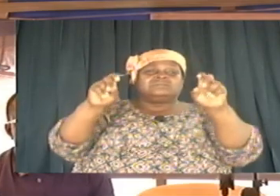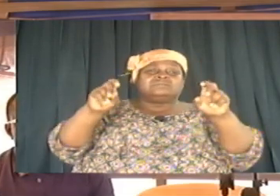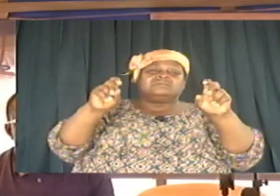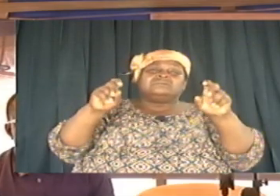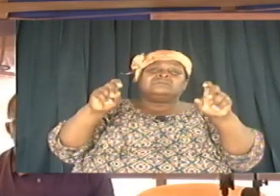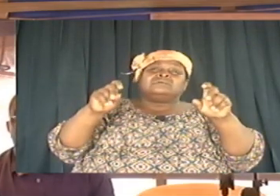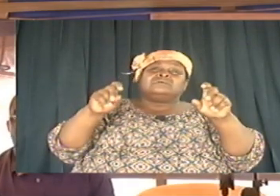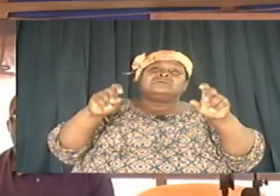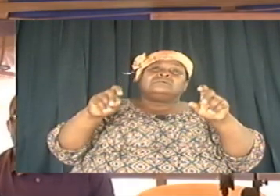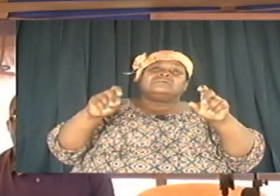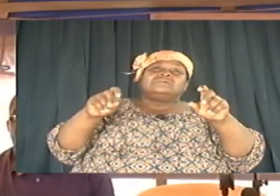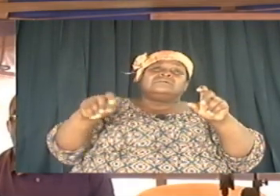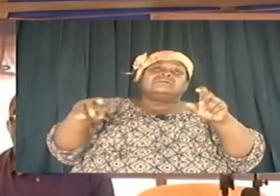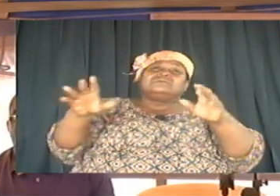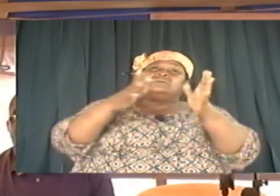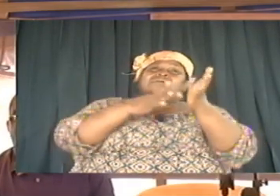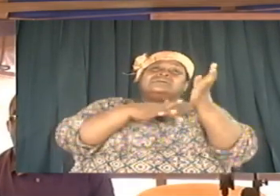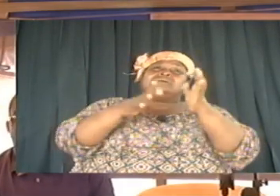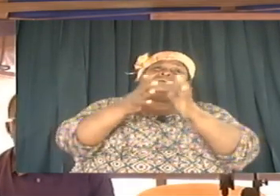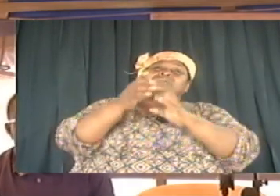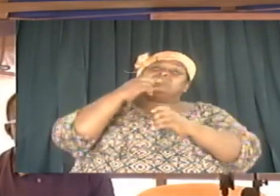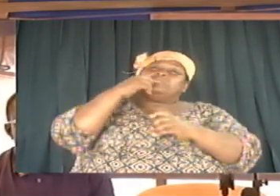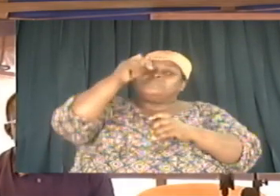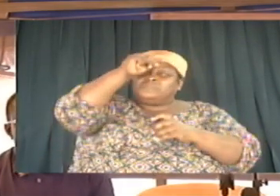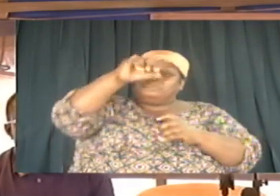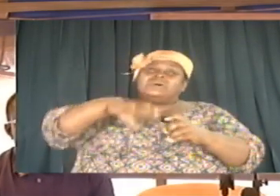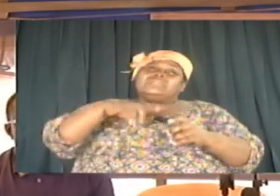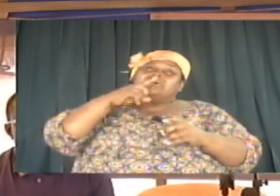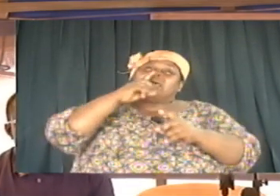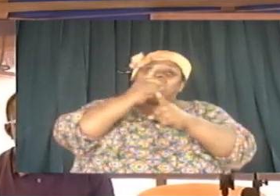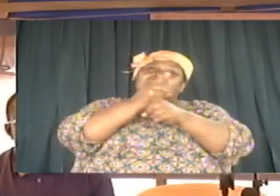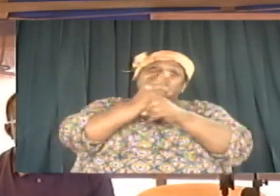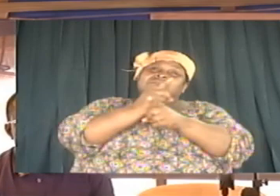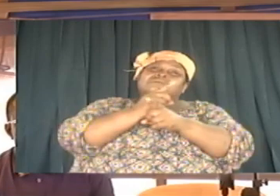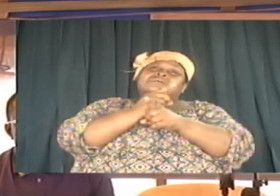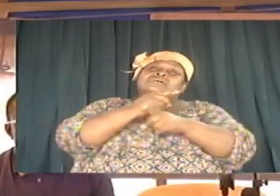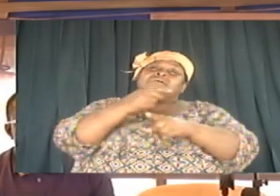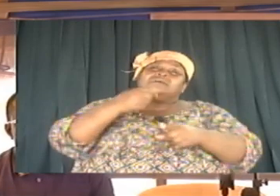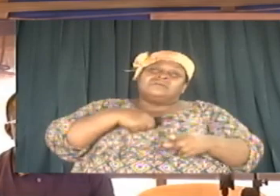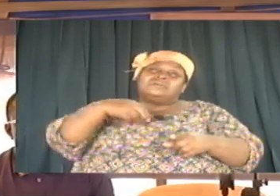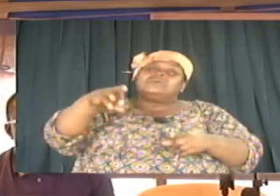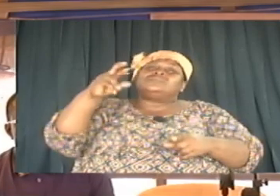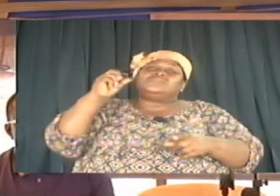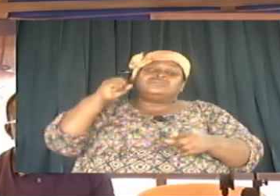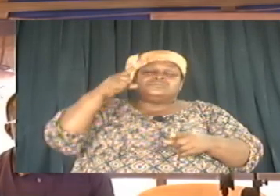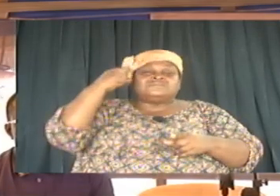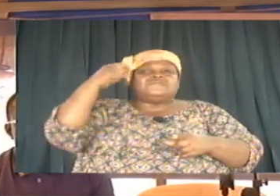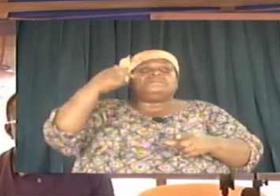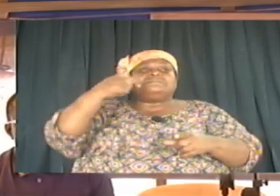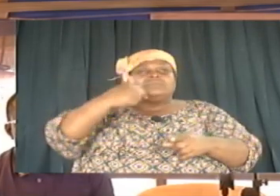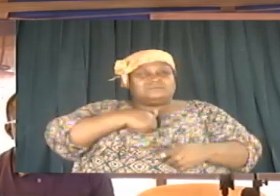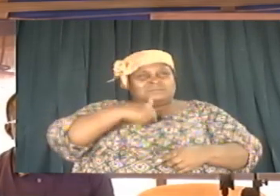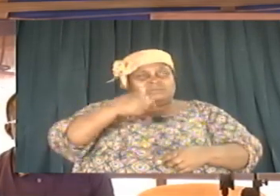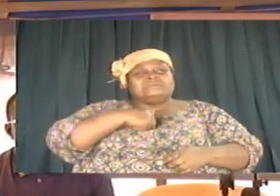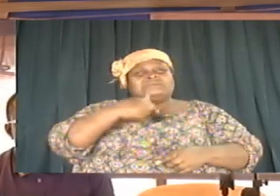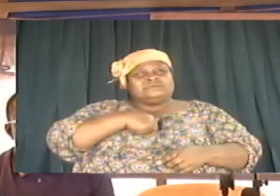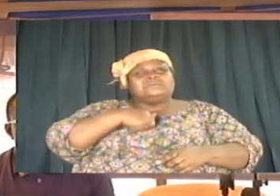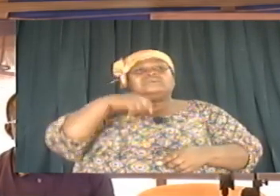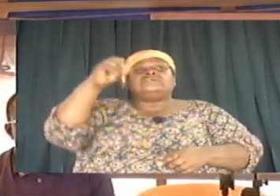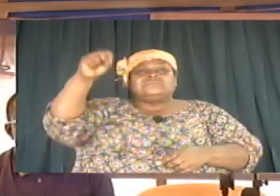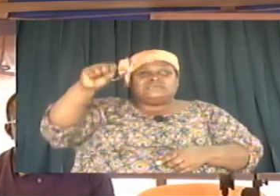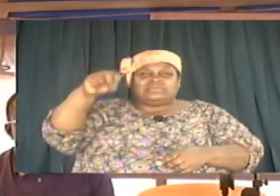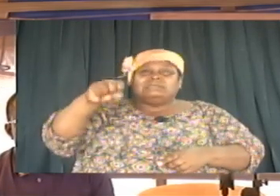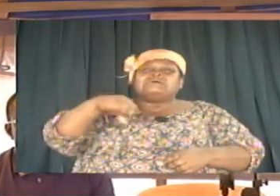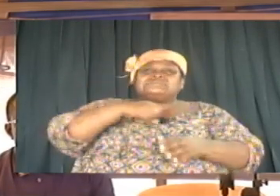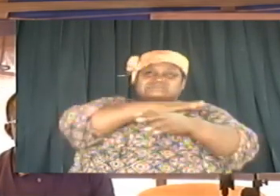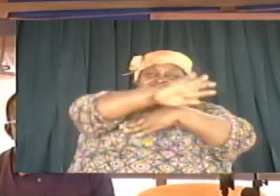And then he answered with a refrain, it was for me. Yes,